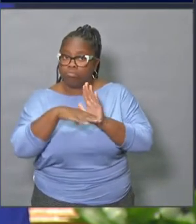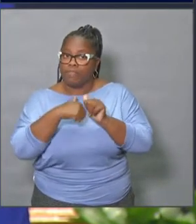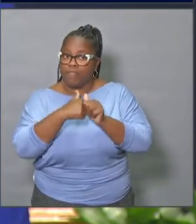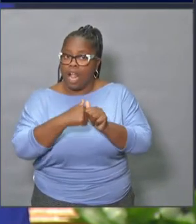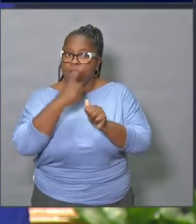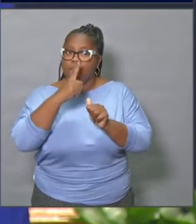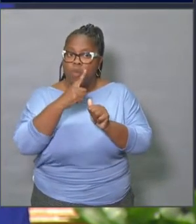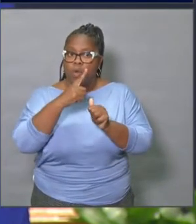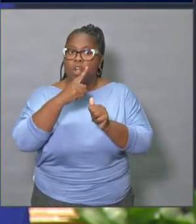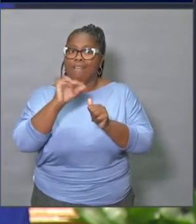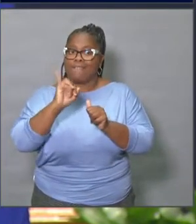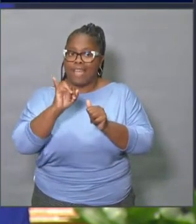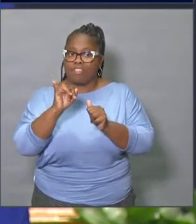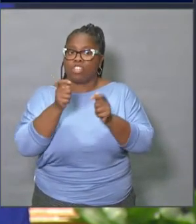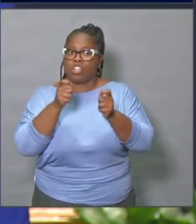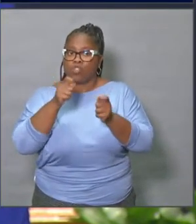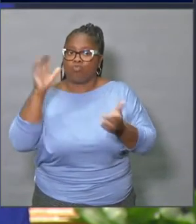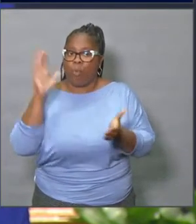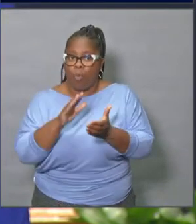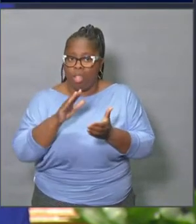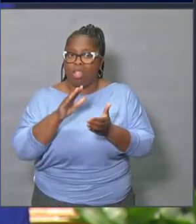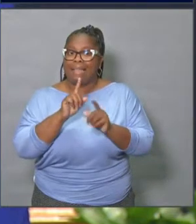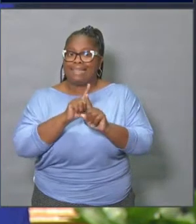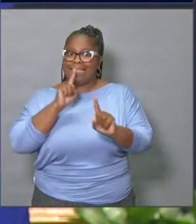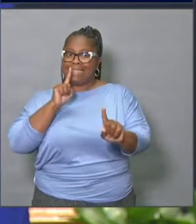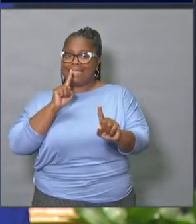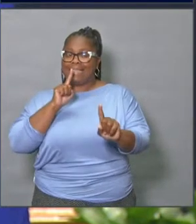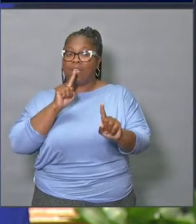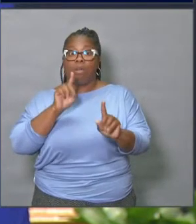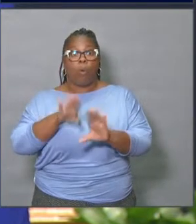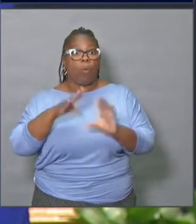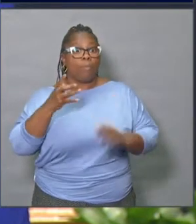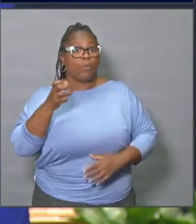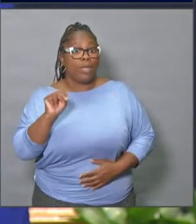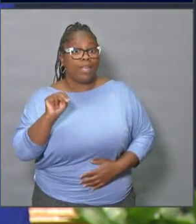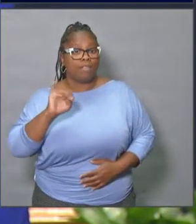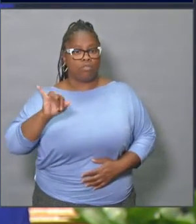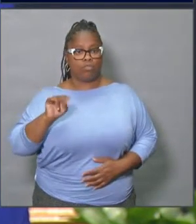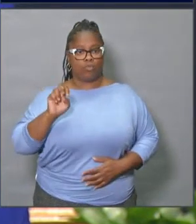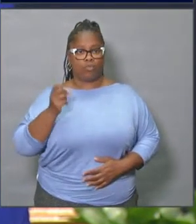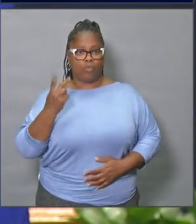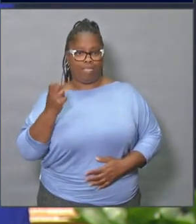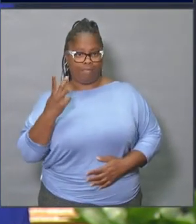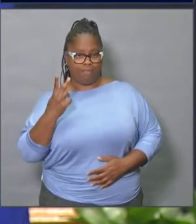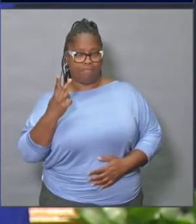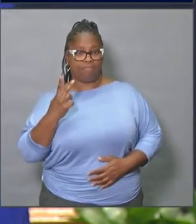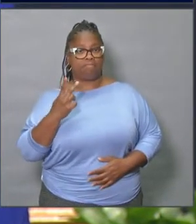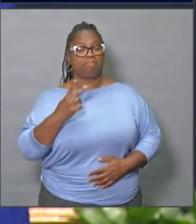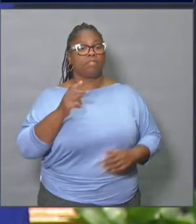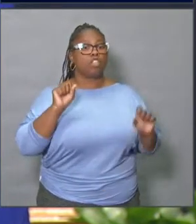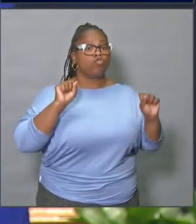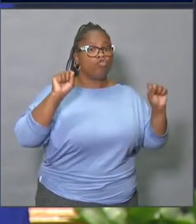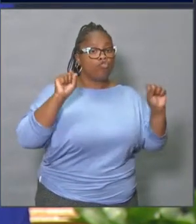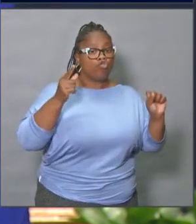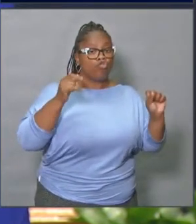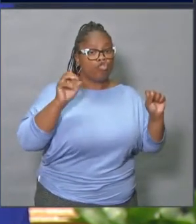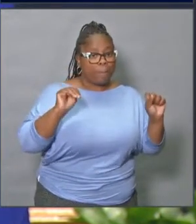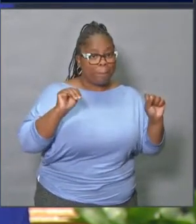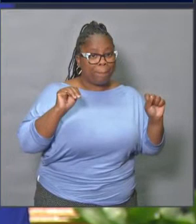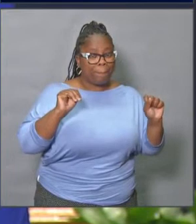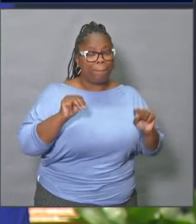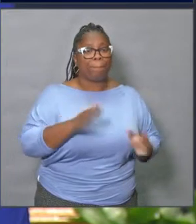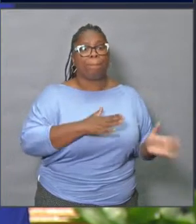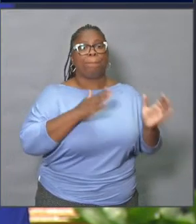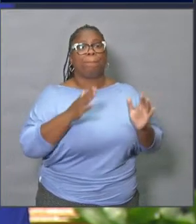and distancing. Again, the earliest opening can be June 12th. The businesses include gyms and fitness